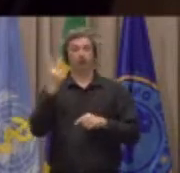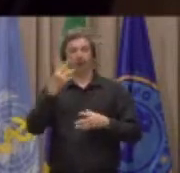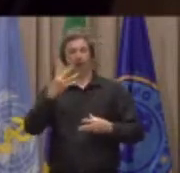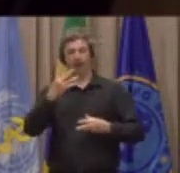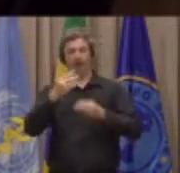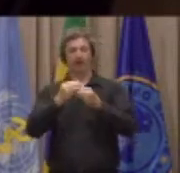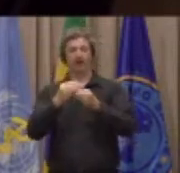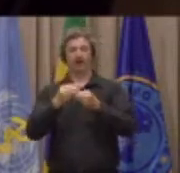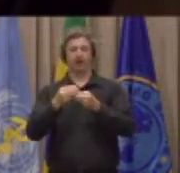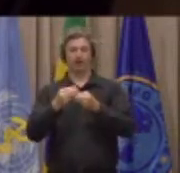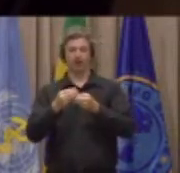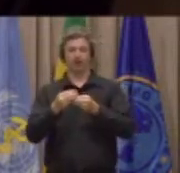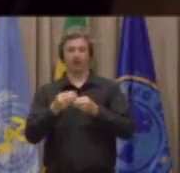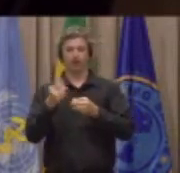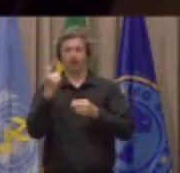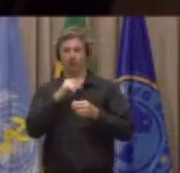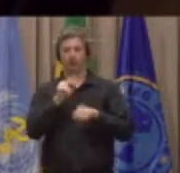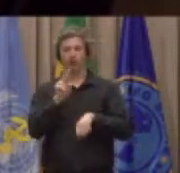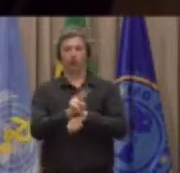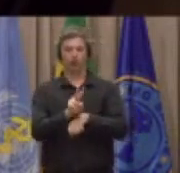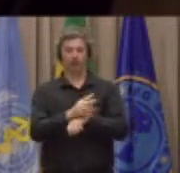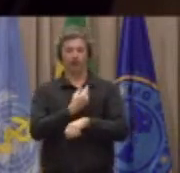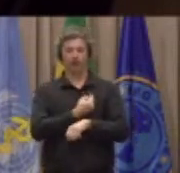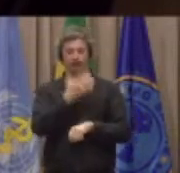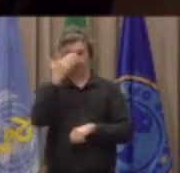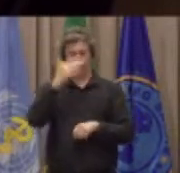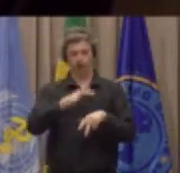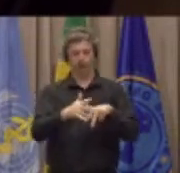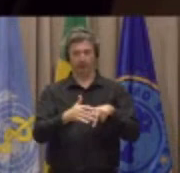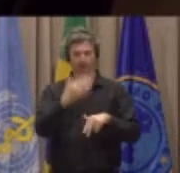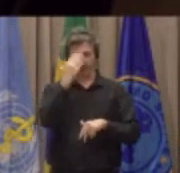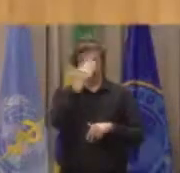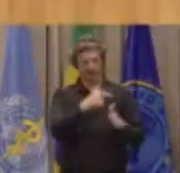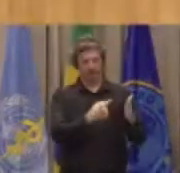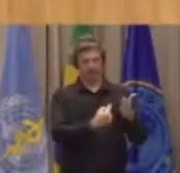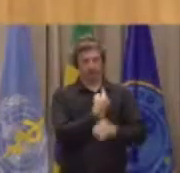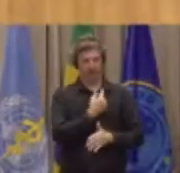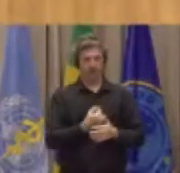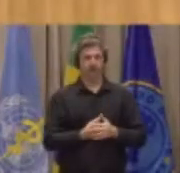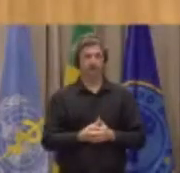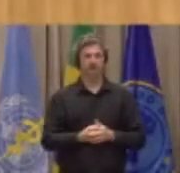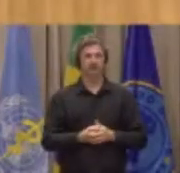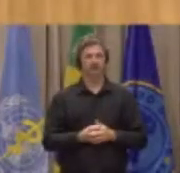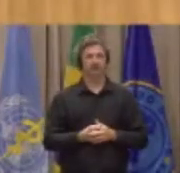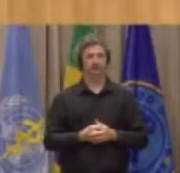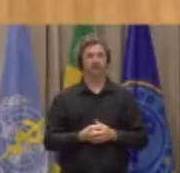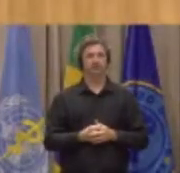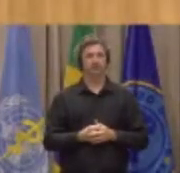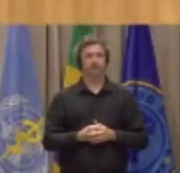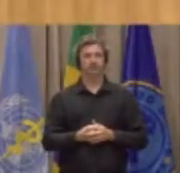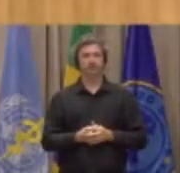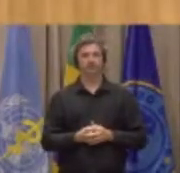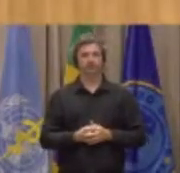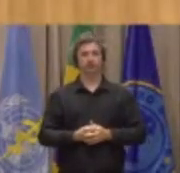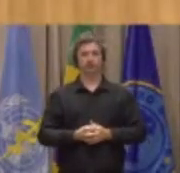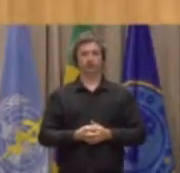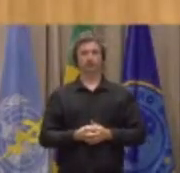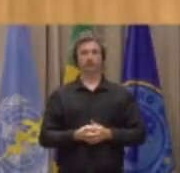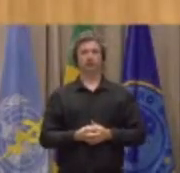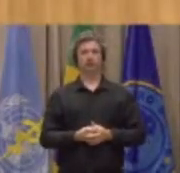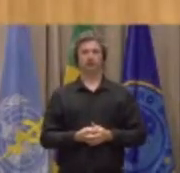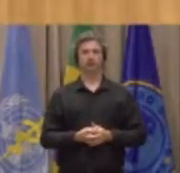added value that was add or not in related to the patients. Thank you for your question.